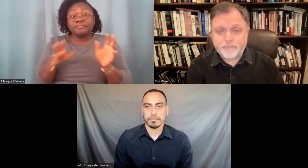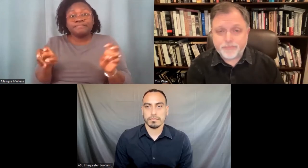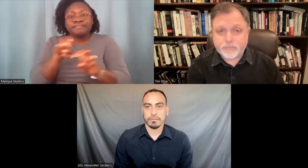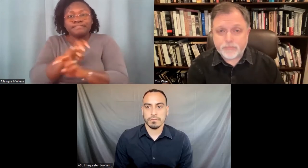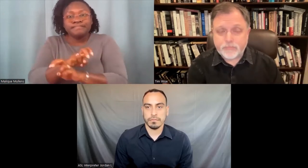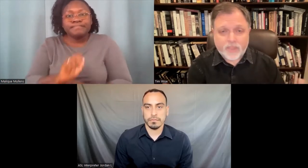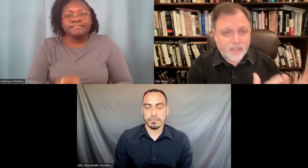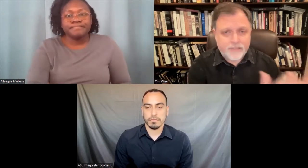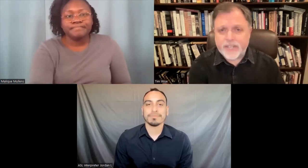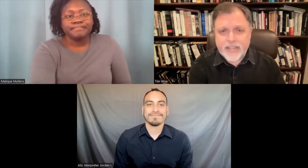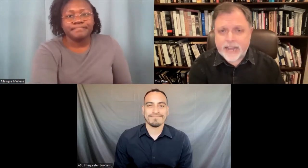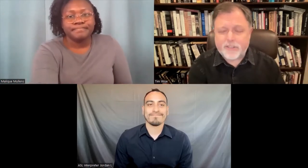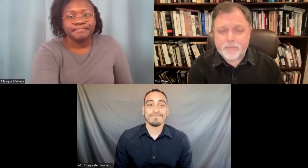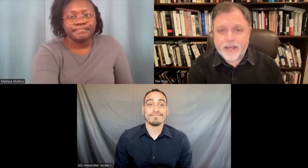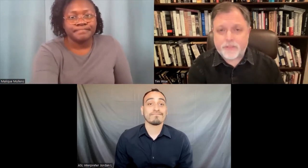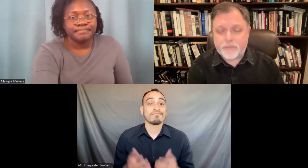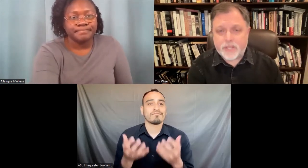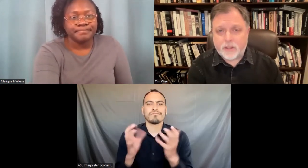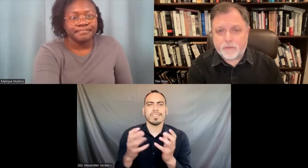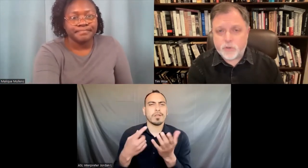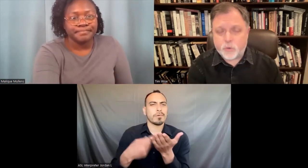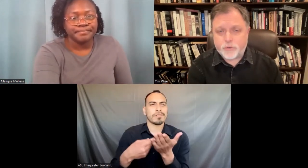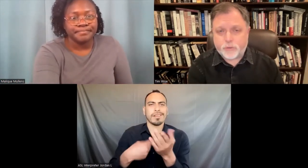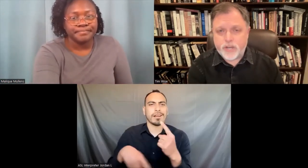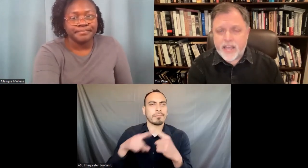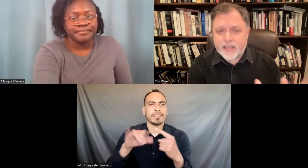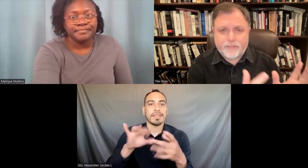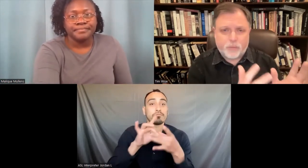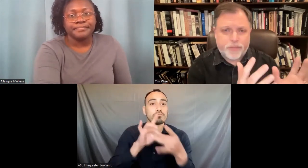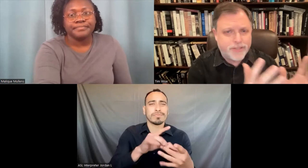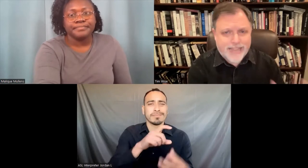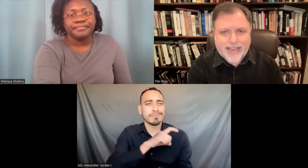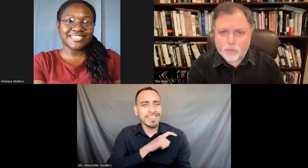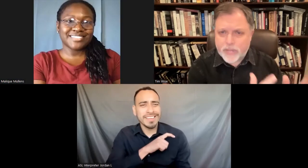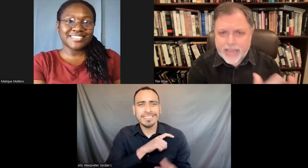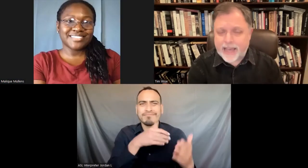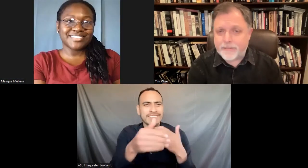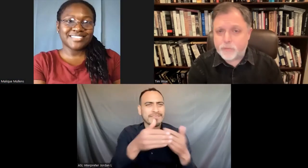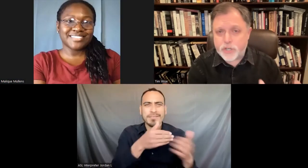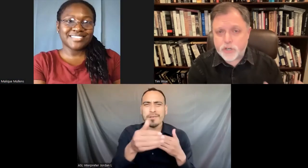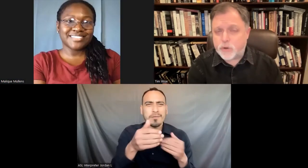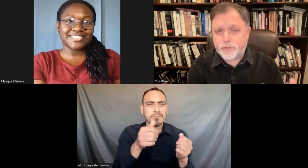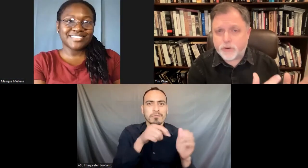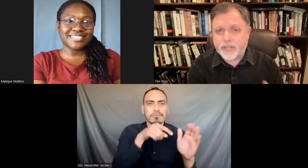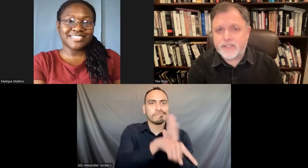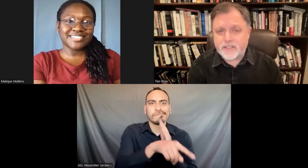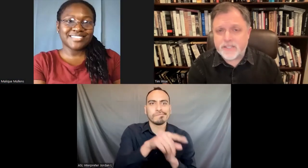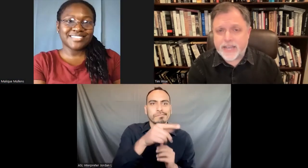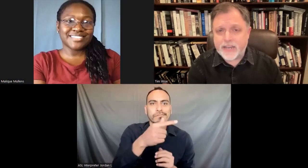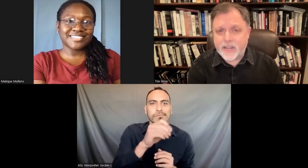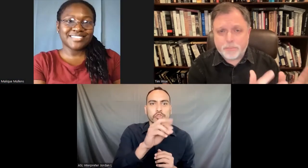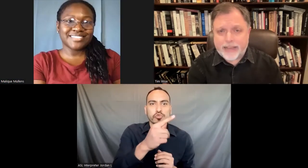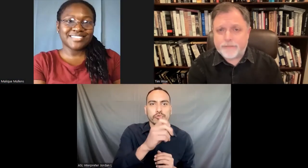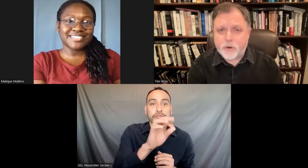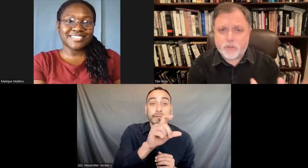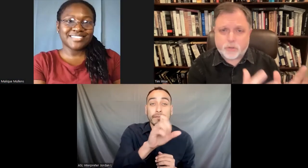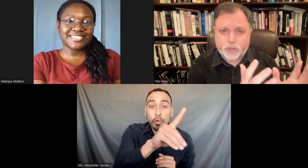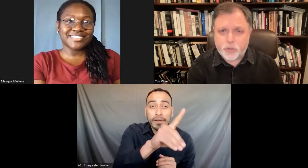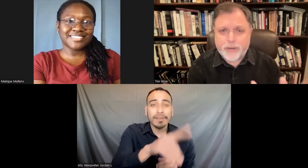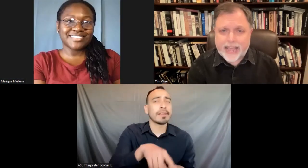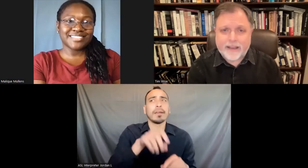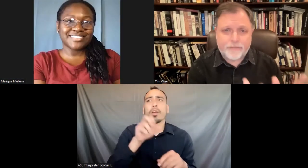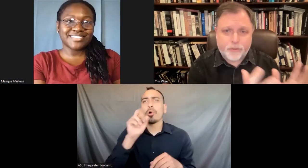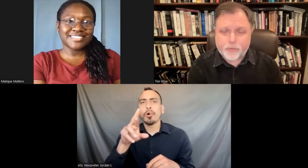policing, even in the aftermath of the killing of George Floyd, even with the data we have, which shows, for instance, that Black folks